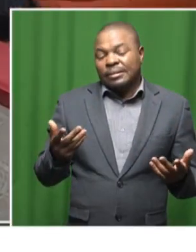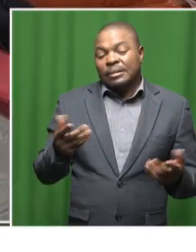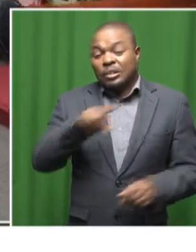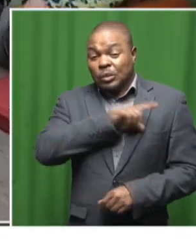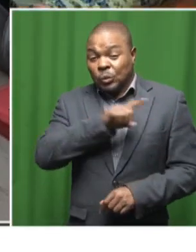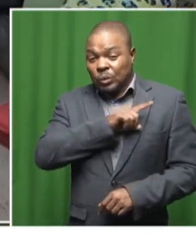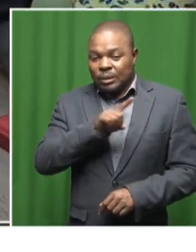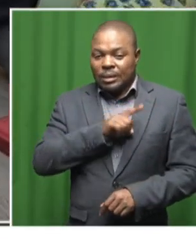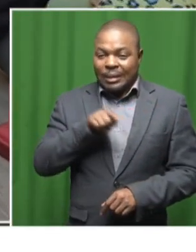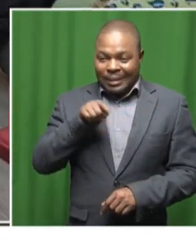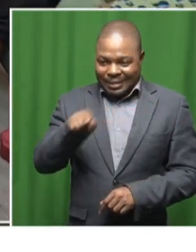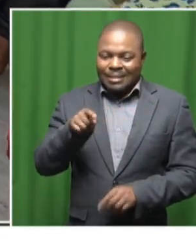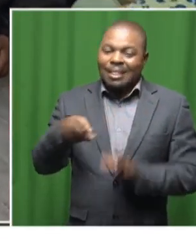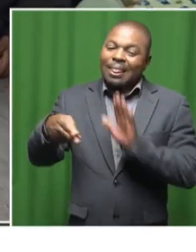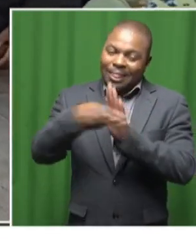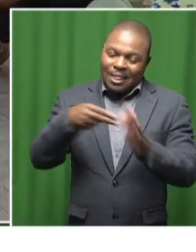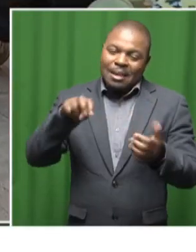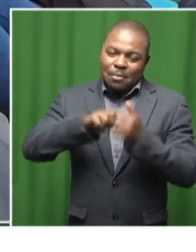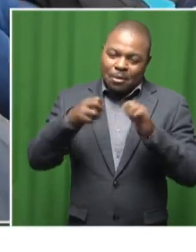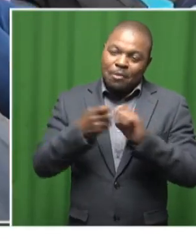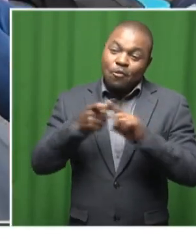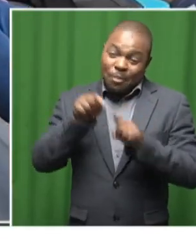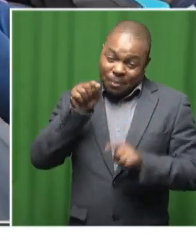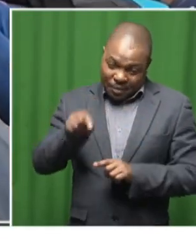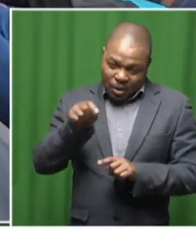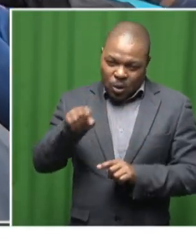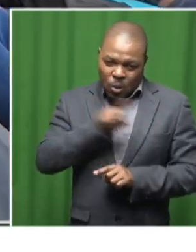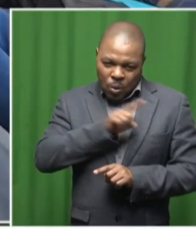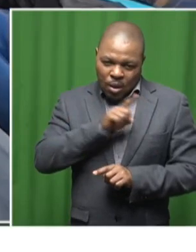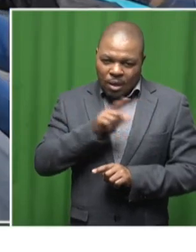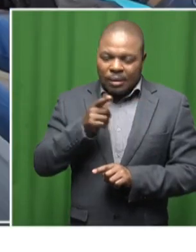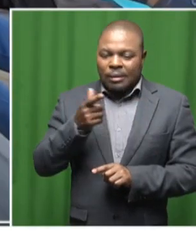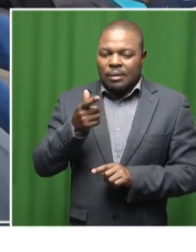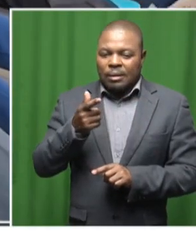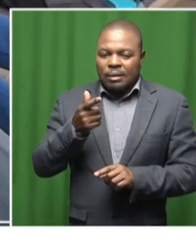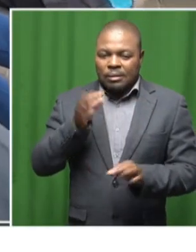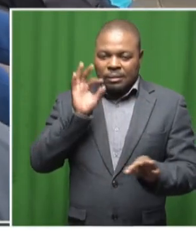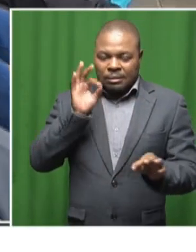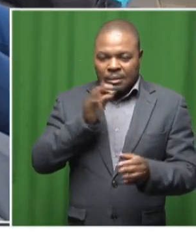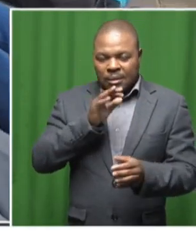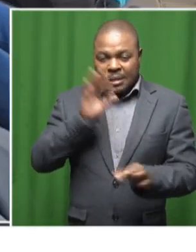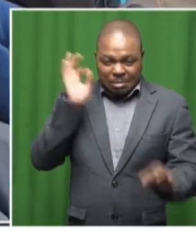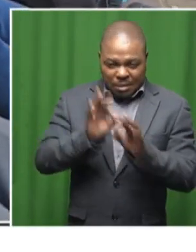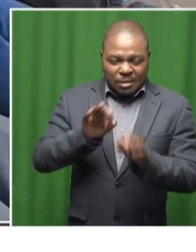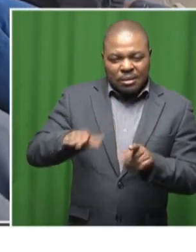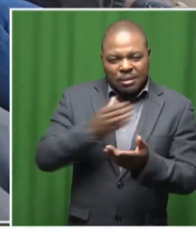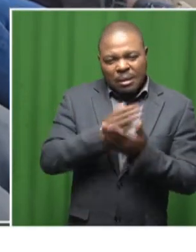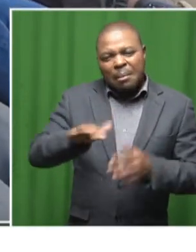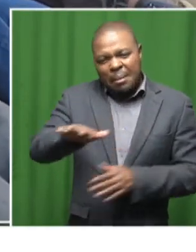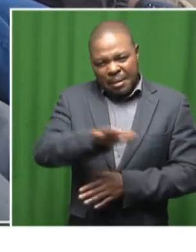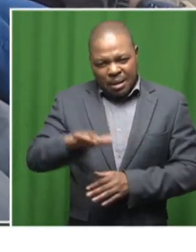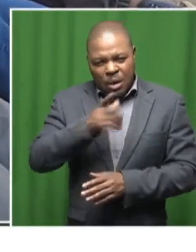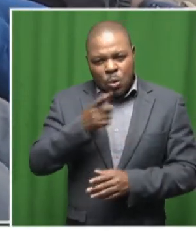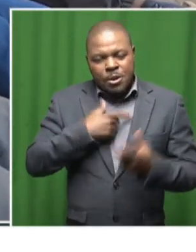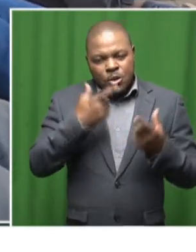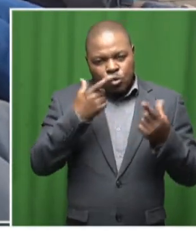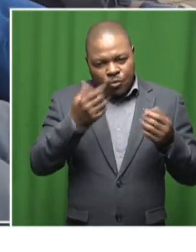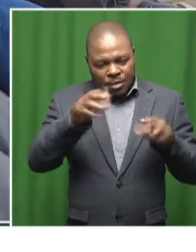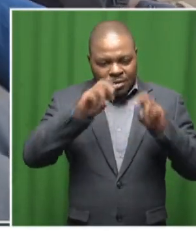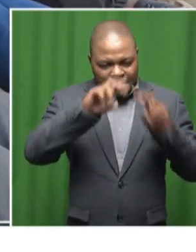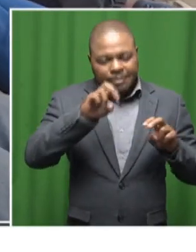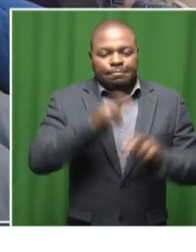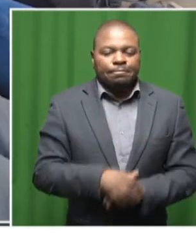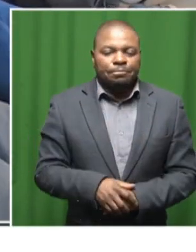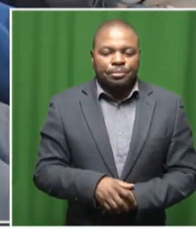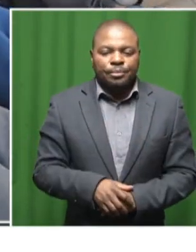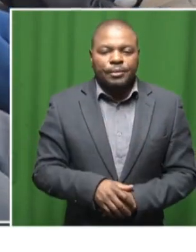reasons that the stigmatization has actually become so vile, particularly in some of the areas that we have actually done this research.